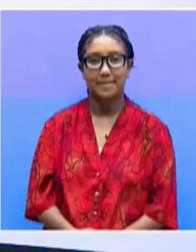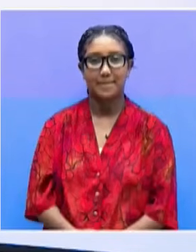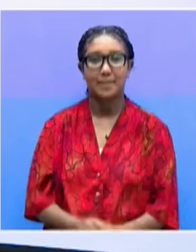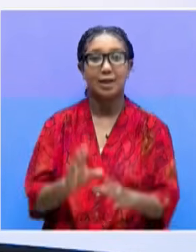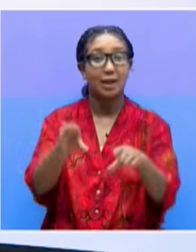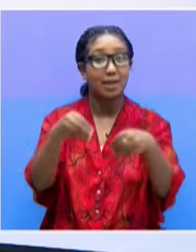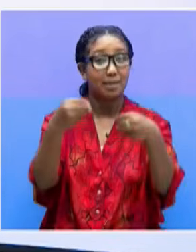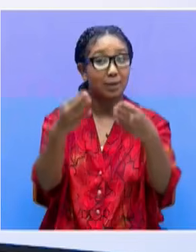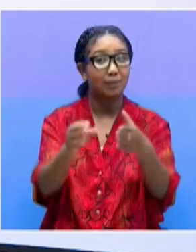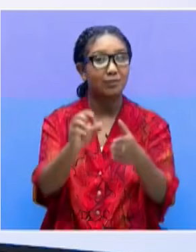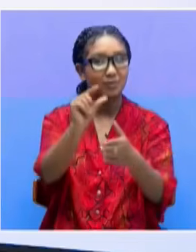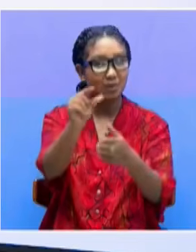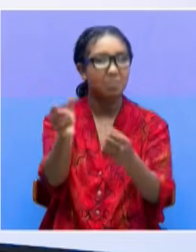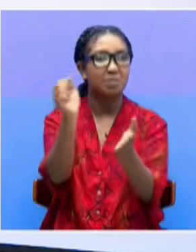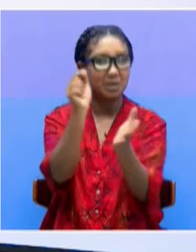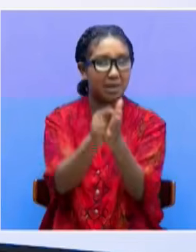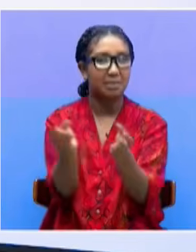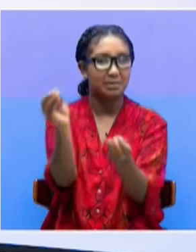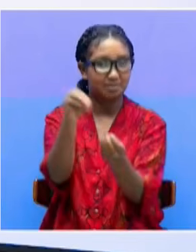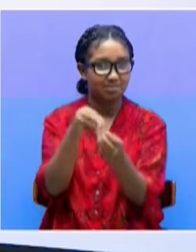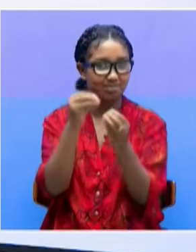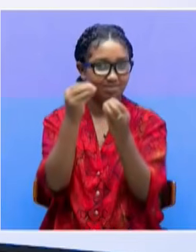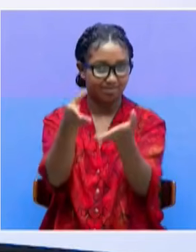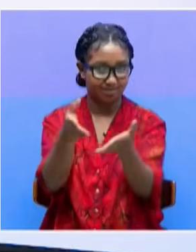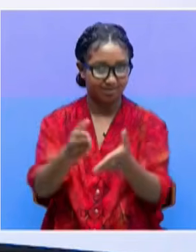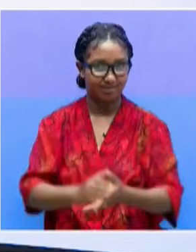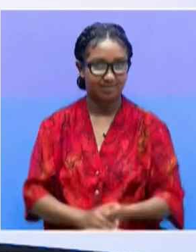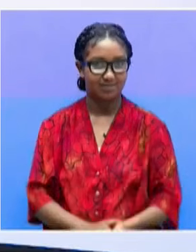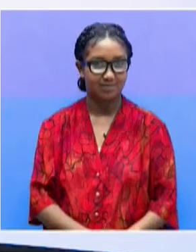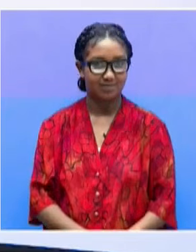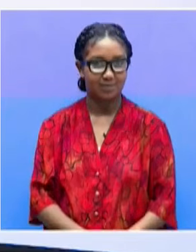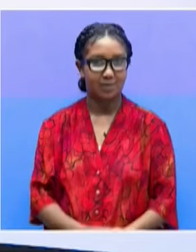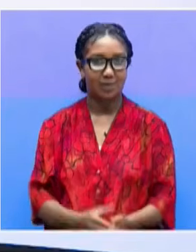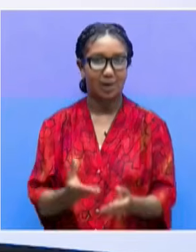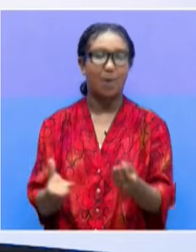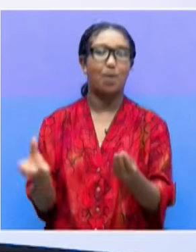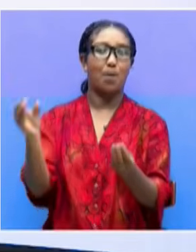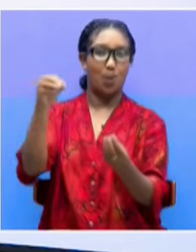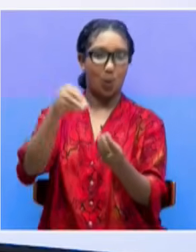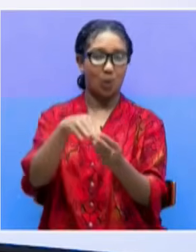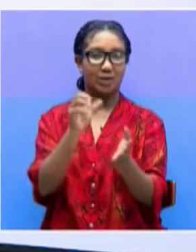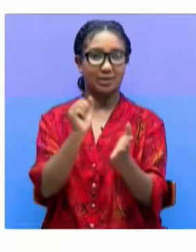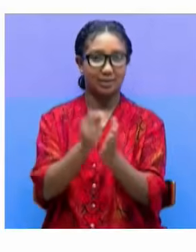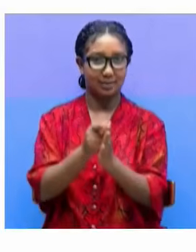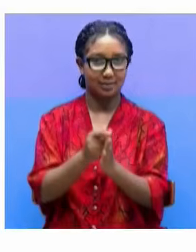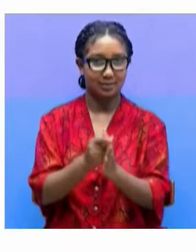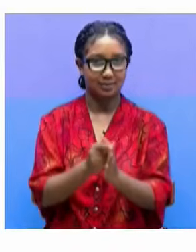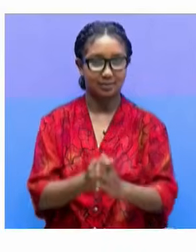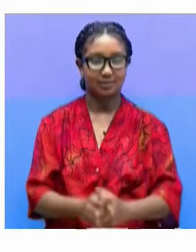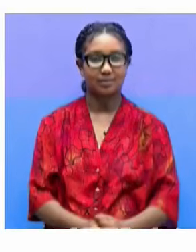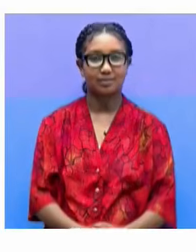Let me give you some more examples. More examples. Okay?